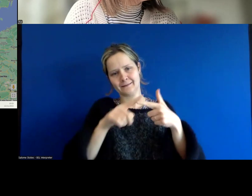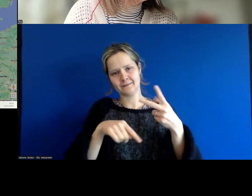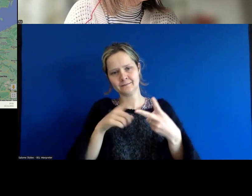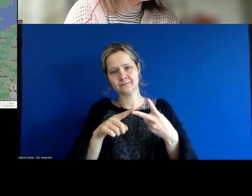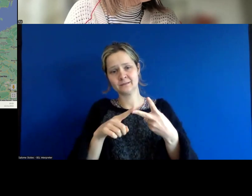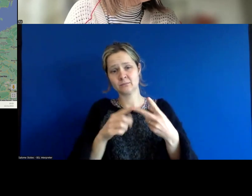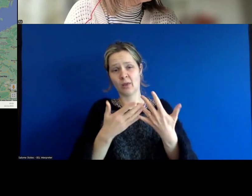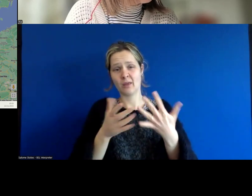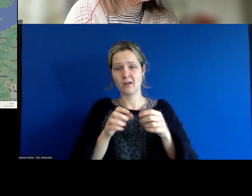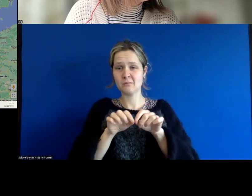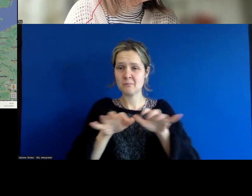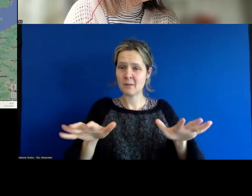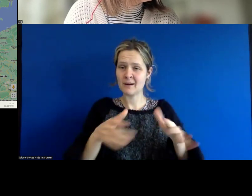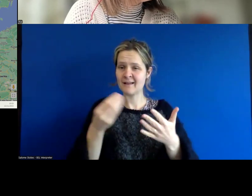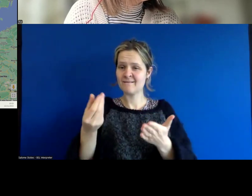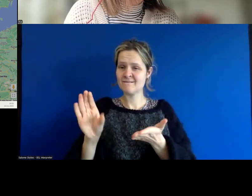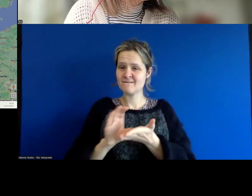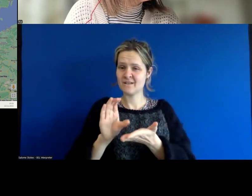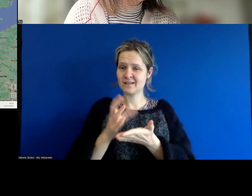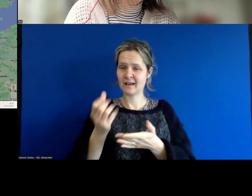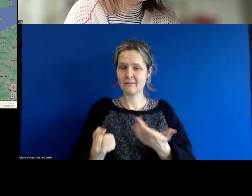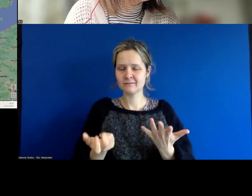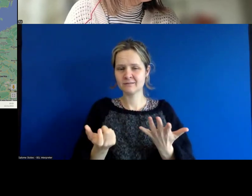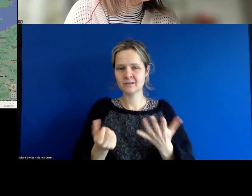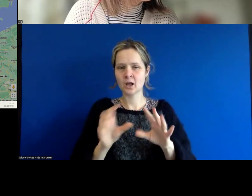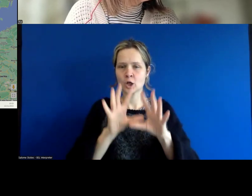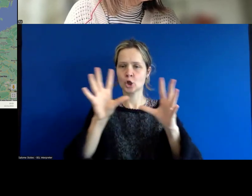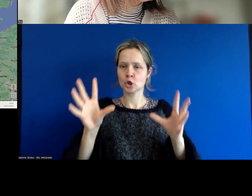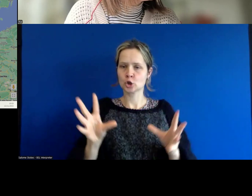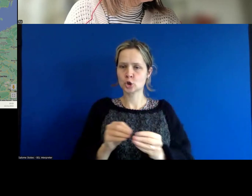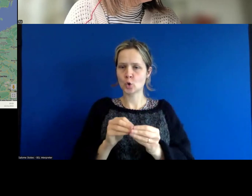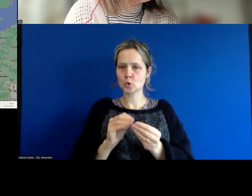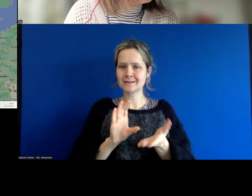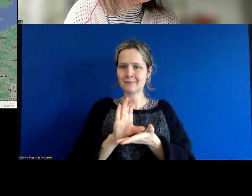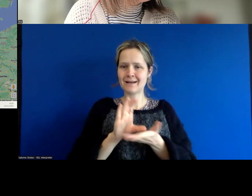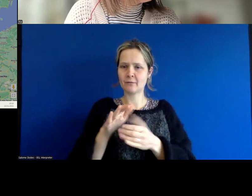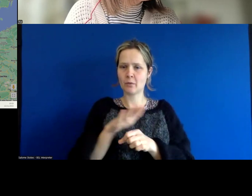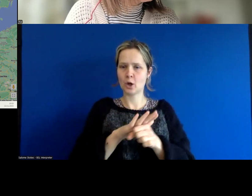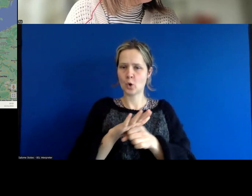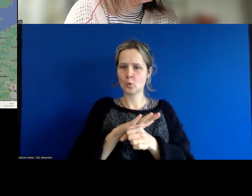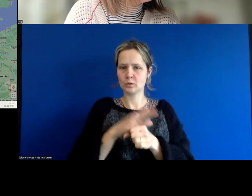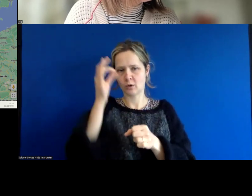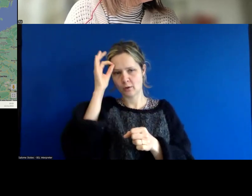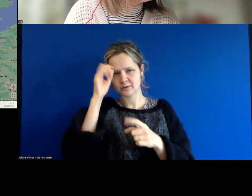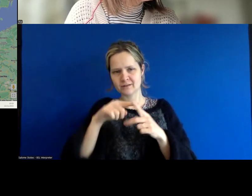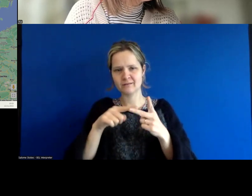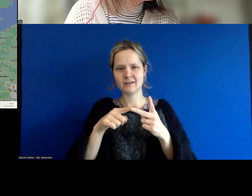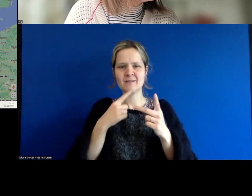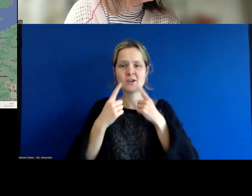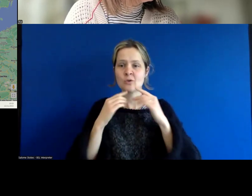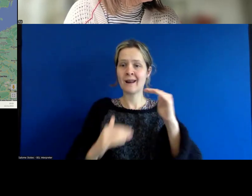funding, so we have total spend from local authorities. We have information on the Levelling Up